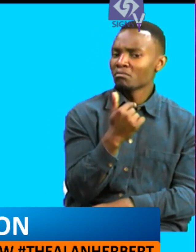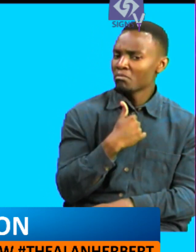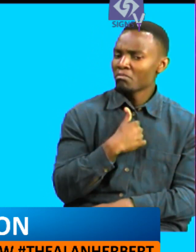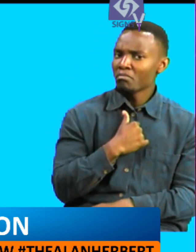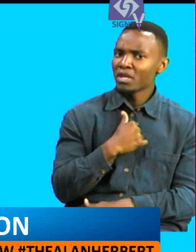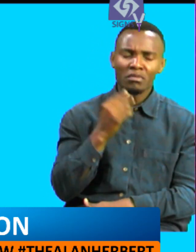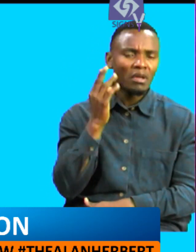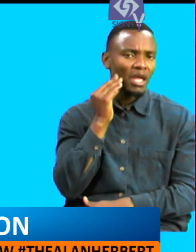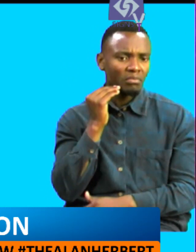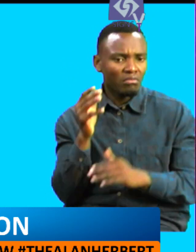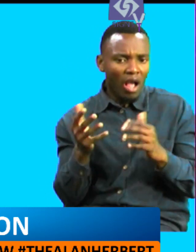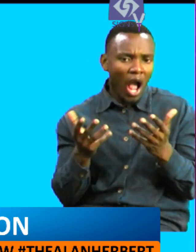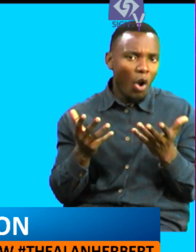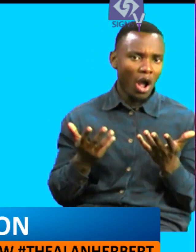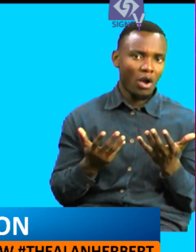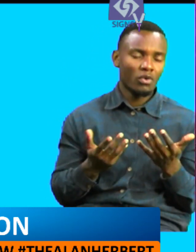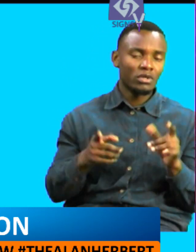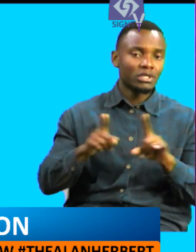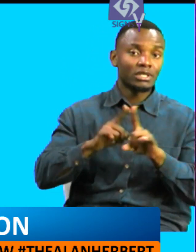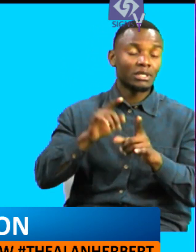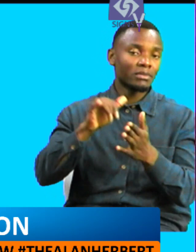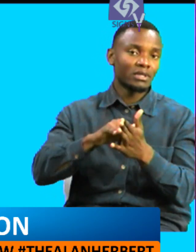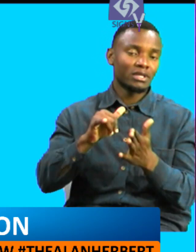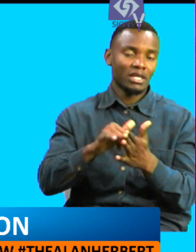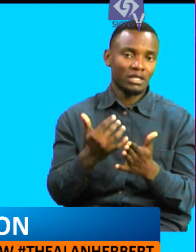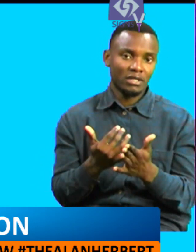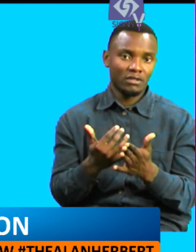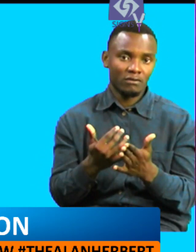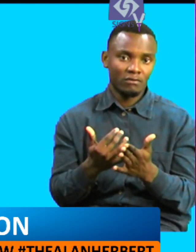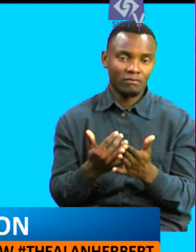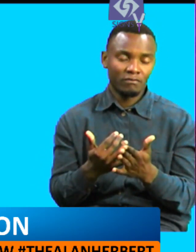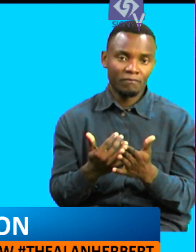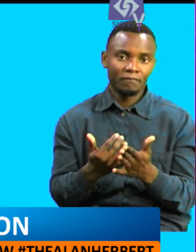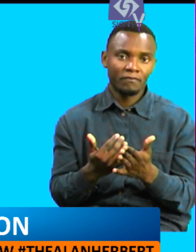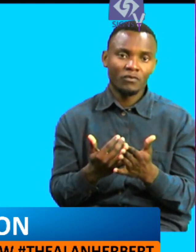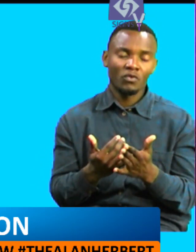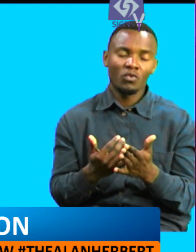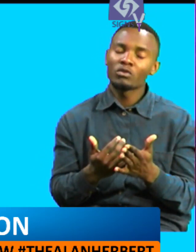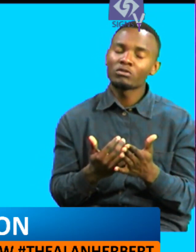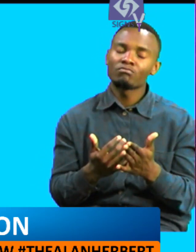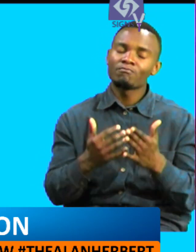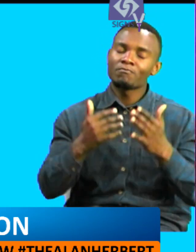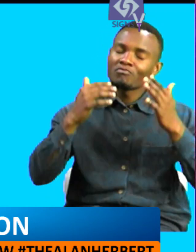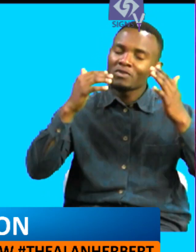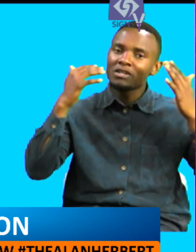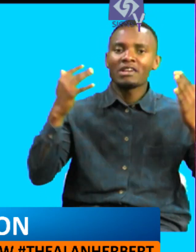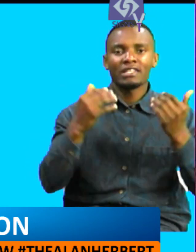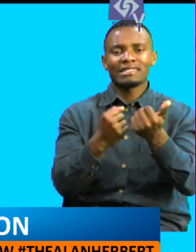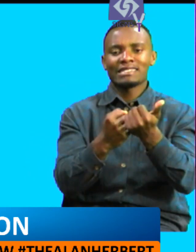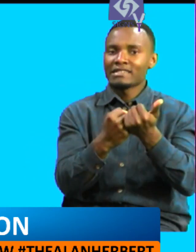are going through, and that for me was a great support for